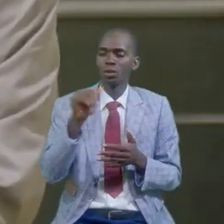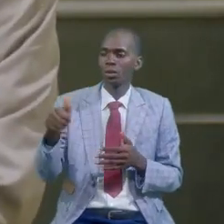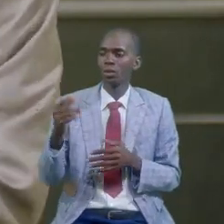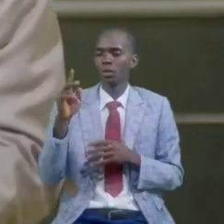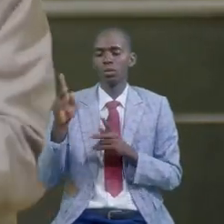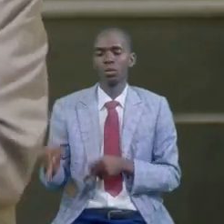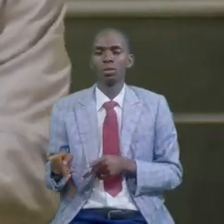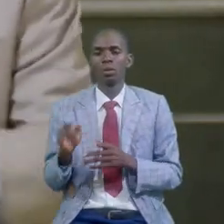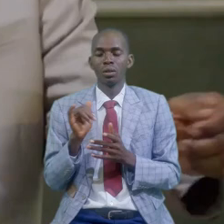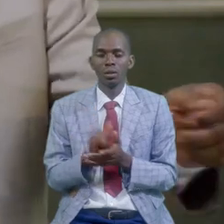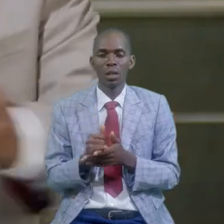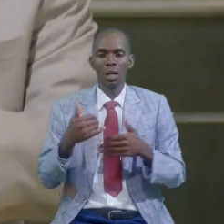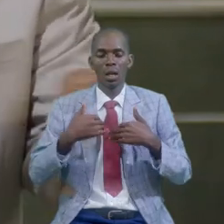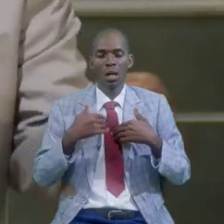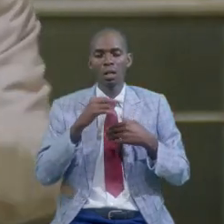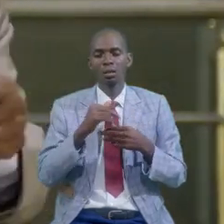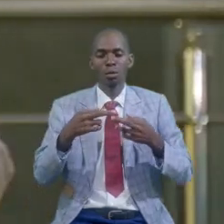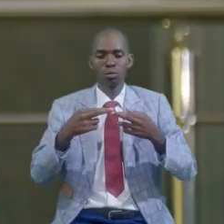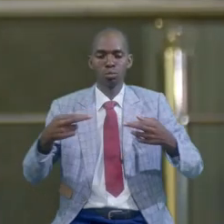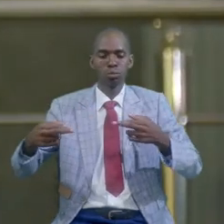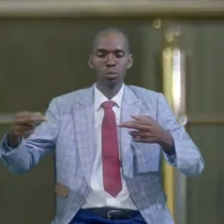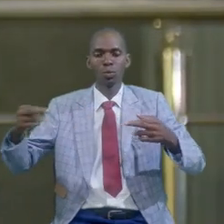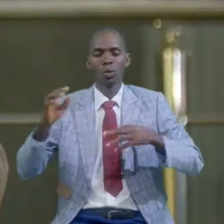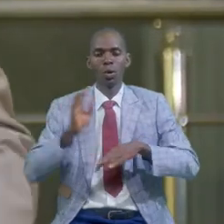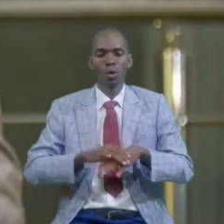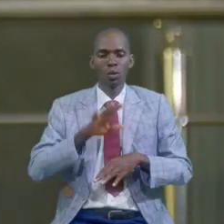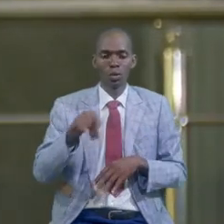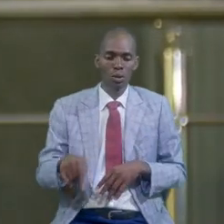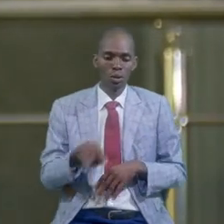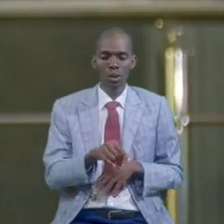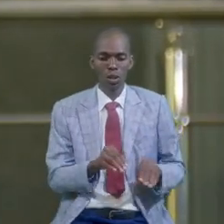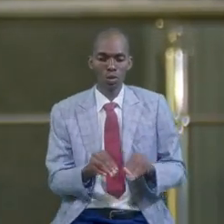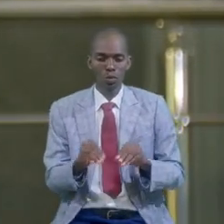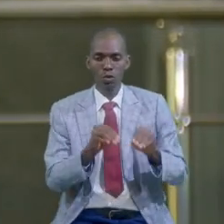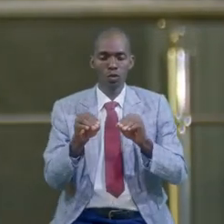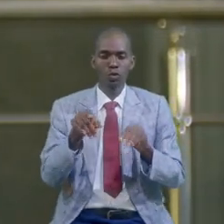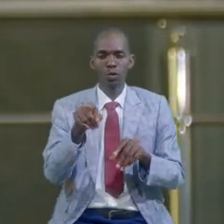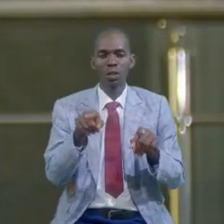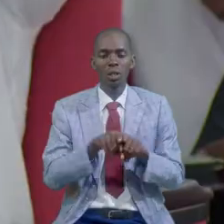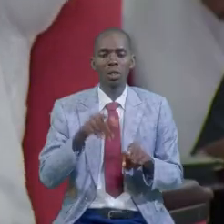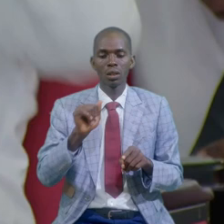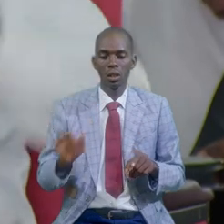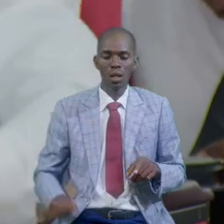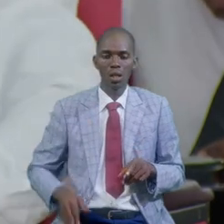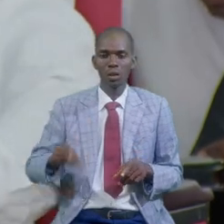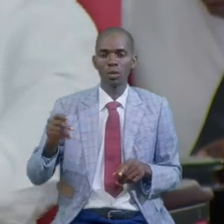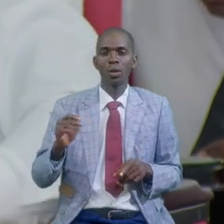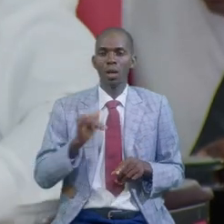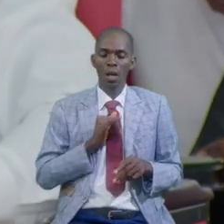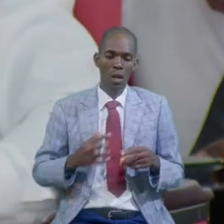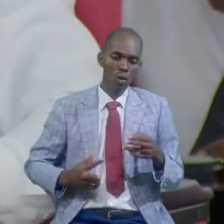a rope on your leg, and wherever it pulls you like a puppet, that's why you go, I cut that rope